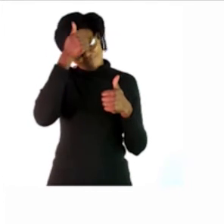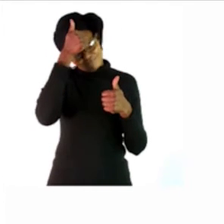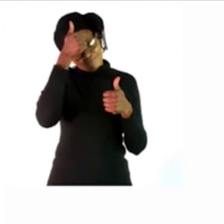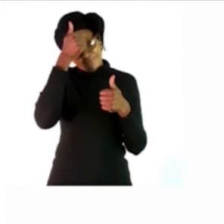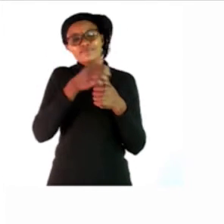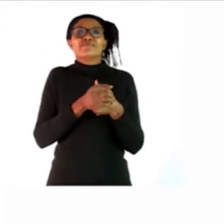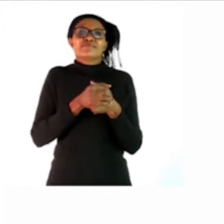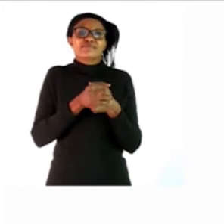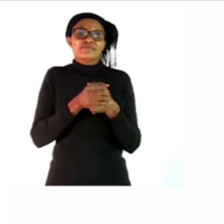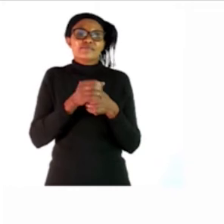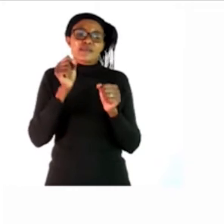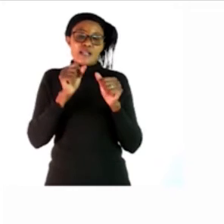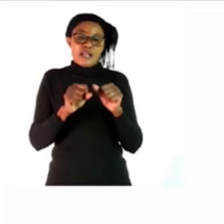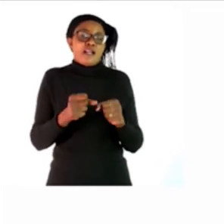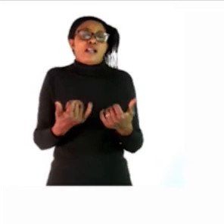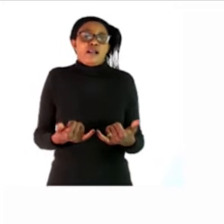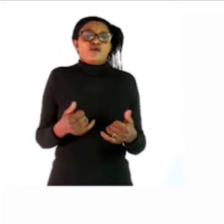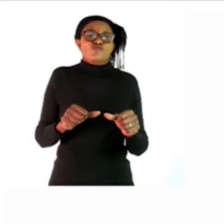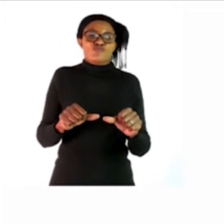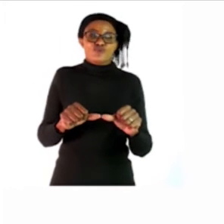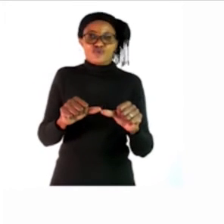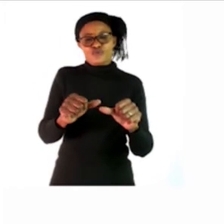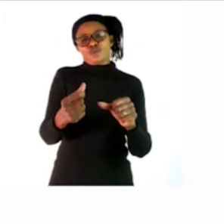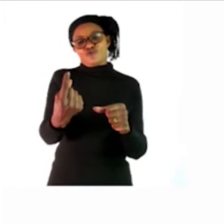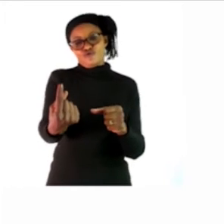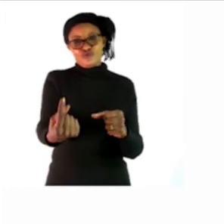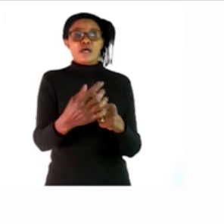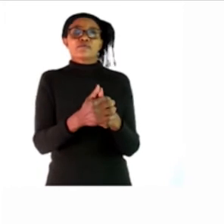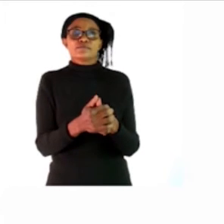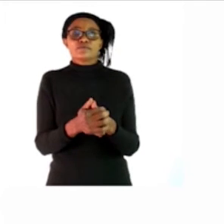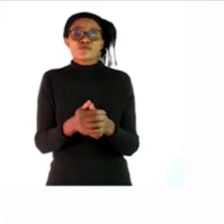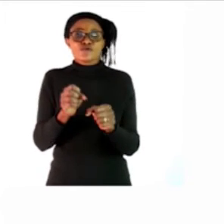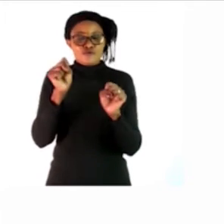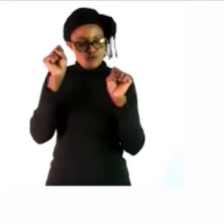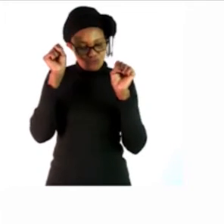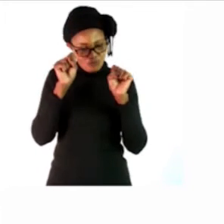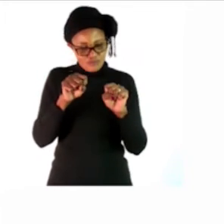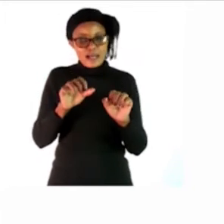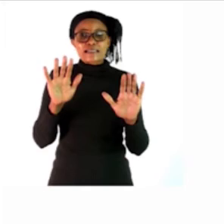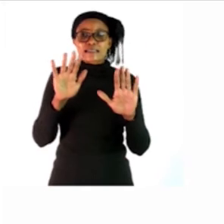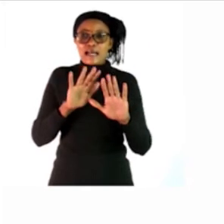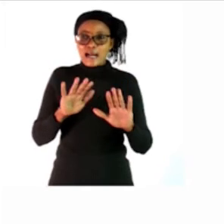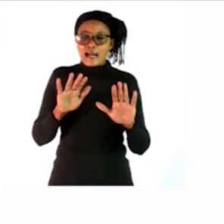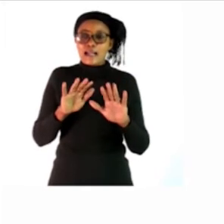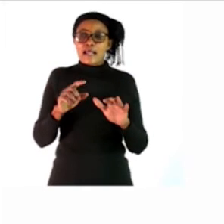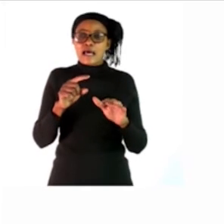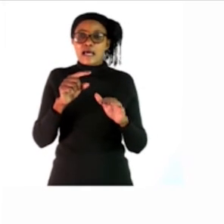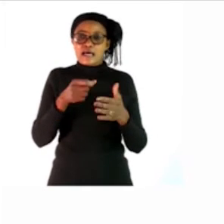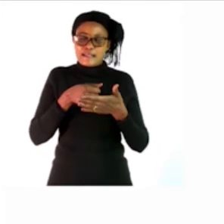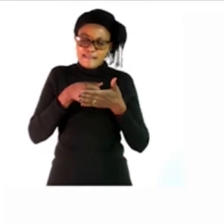you have to do the rest. Remember, you must color in the one that